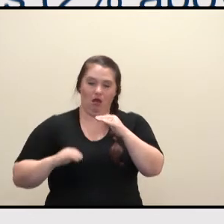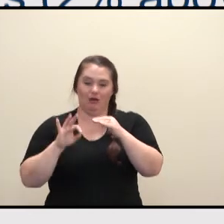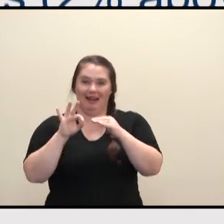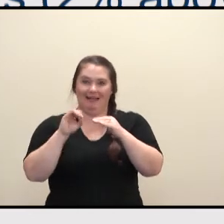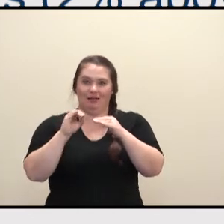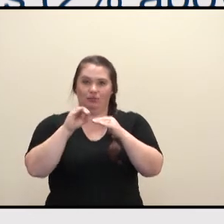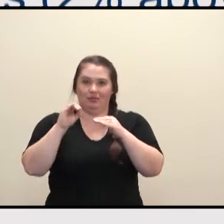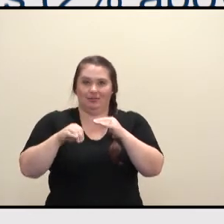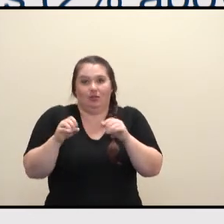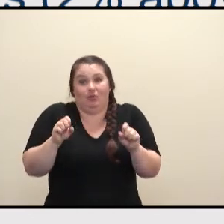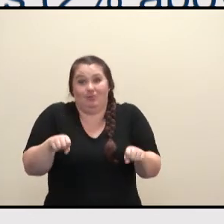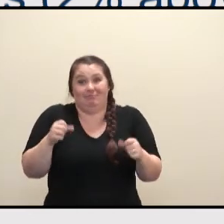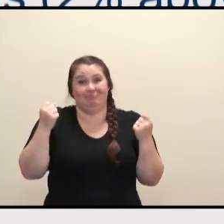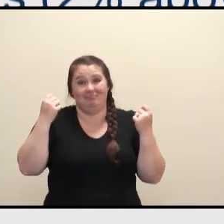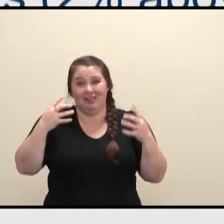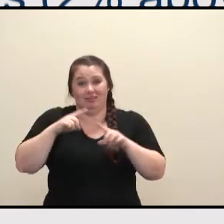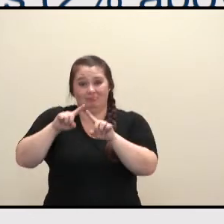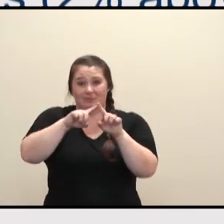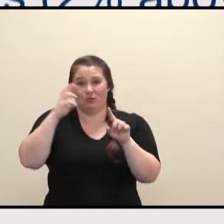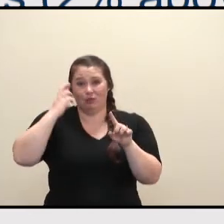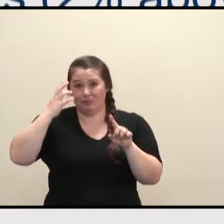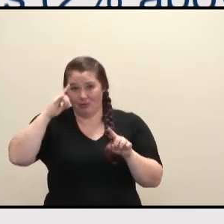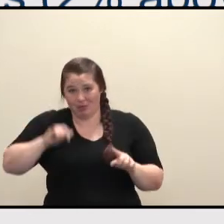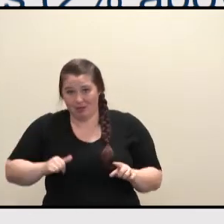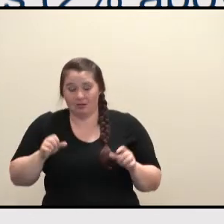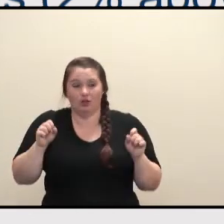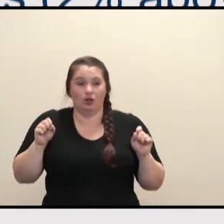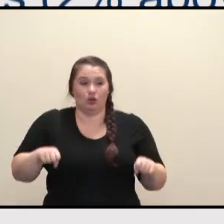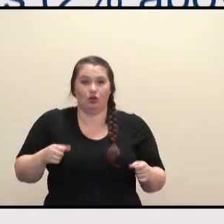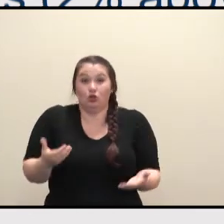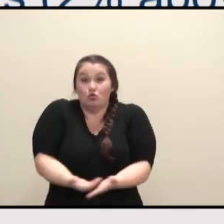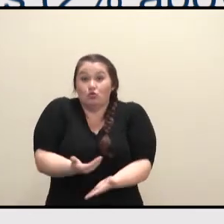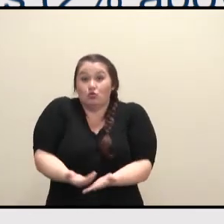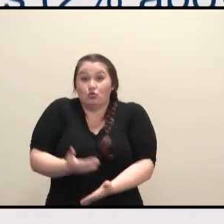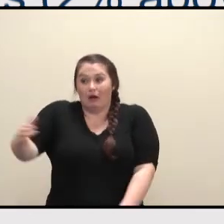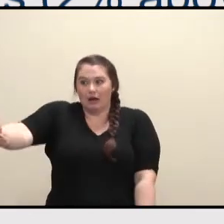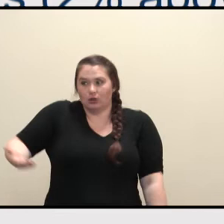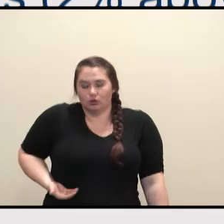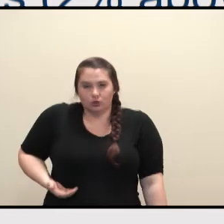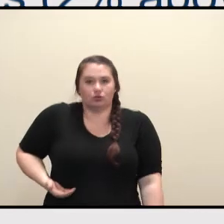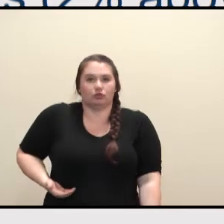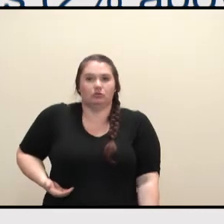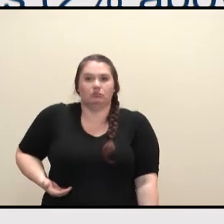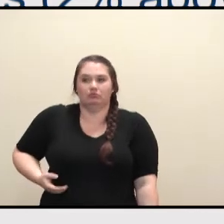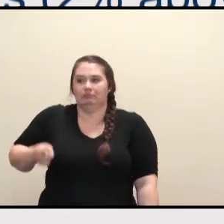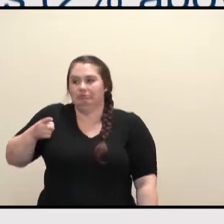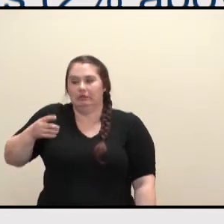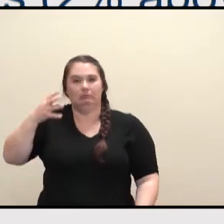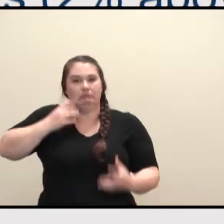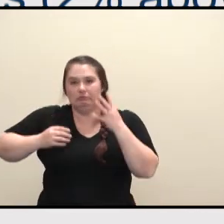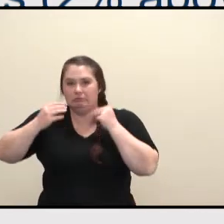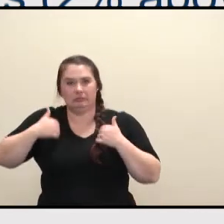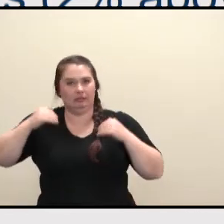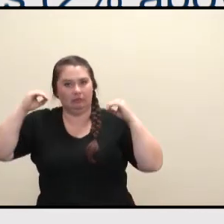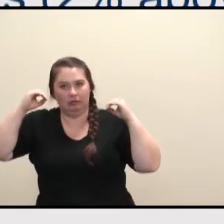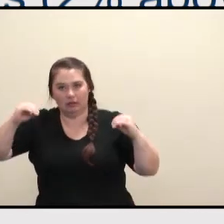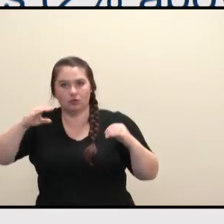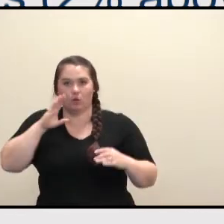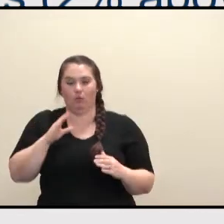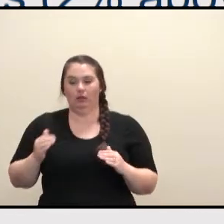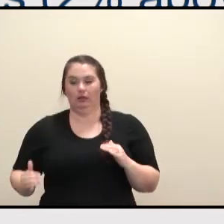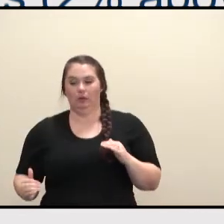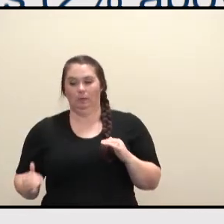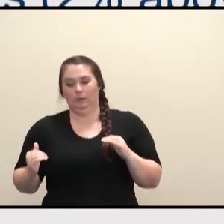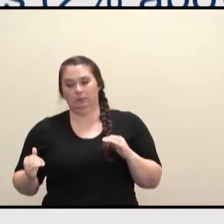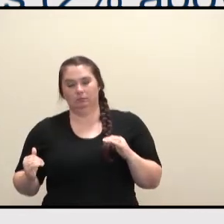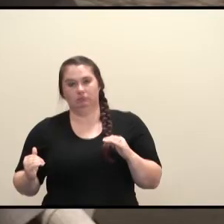be lots of reasons for that. So let me start with that. It could be they're brand new to the job. They don't have any experience, and so we're going to bring them in a little bit